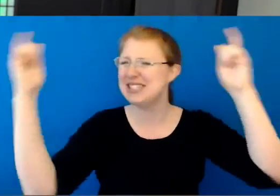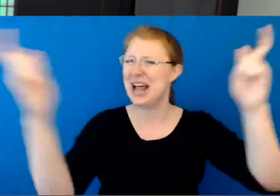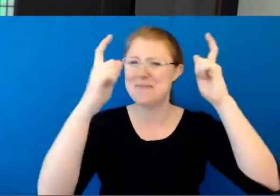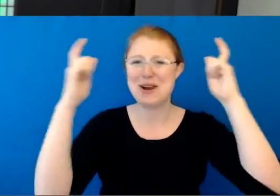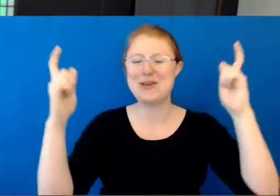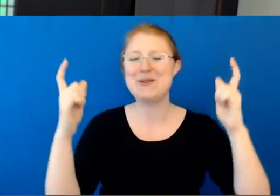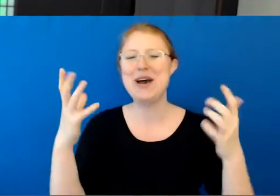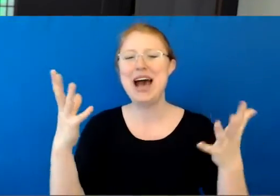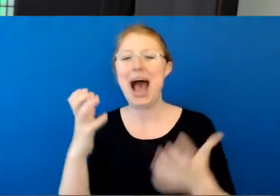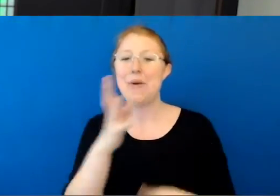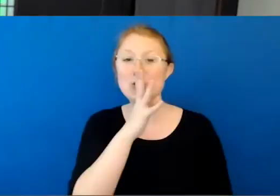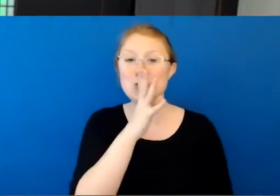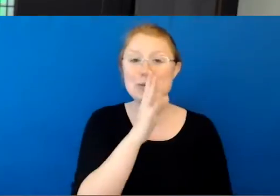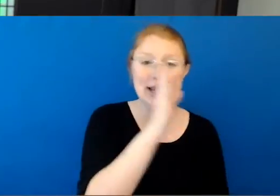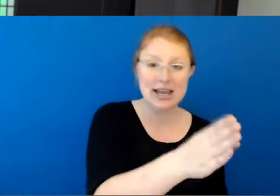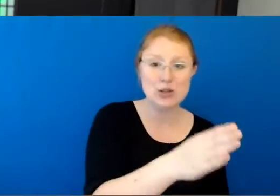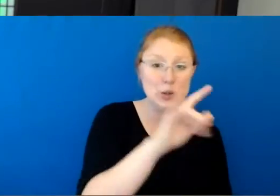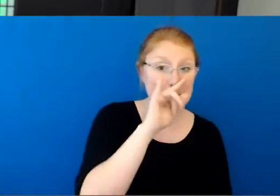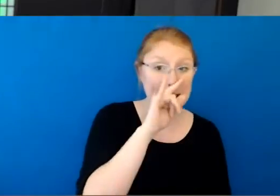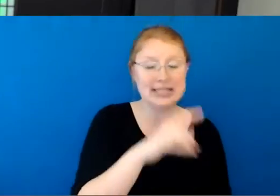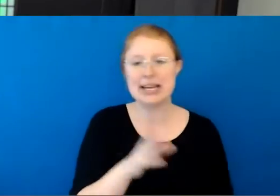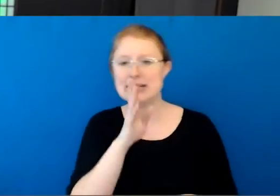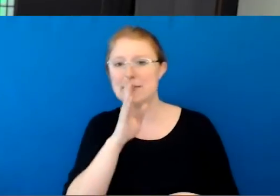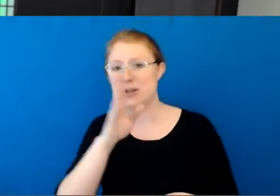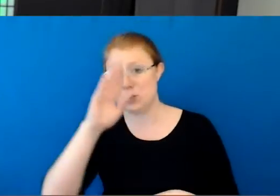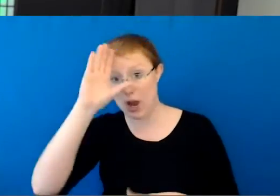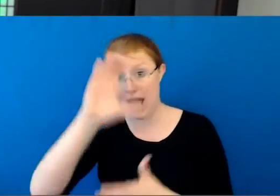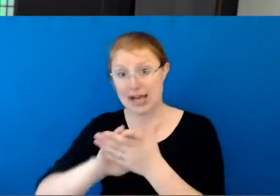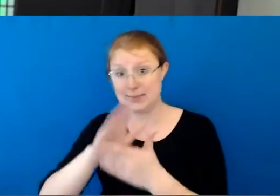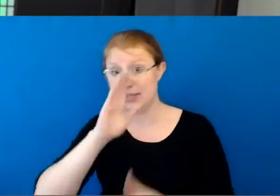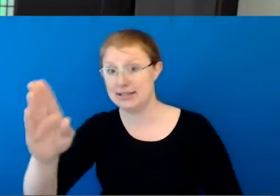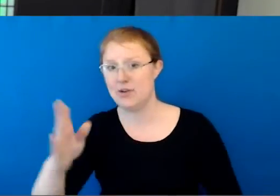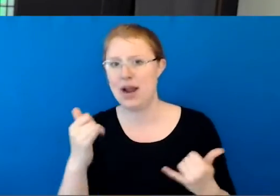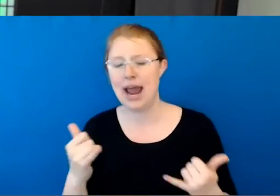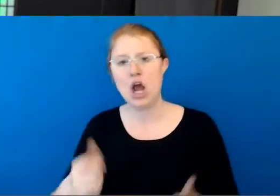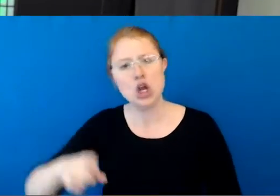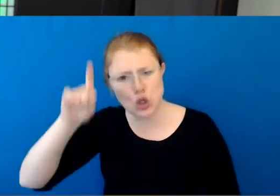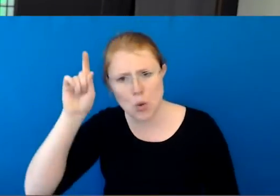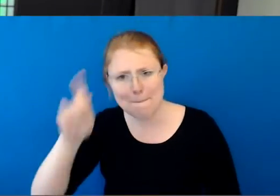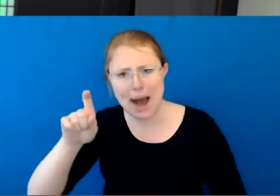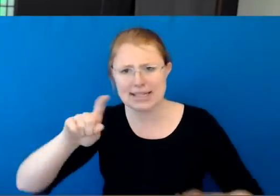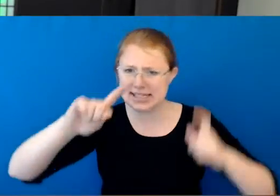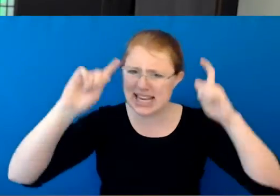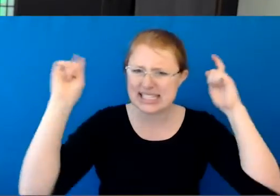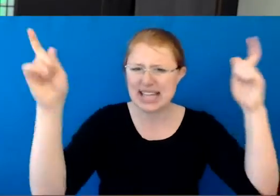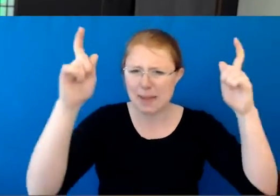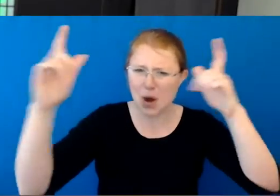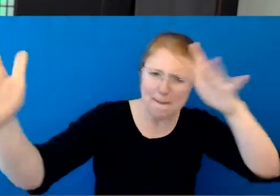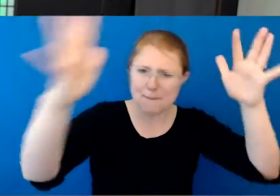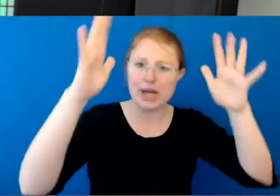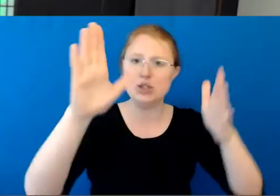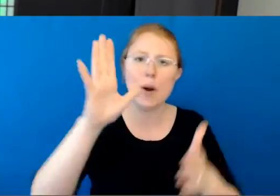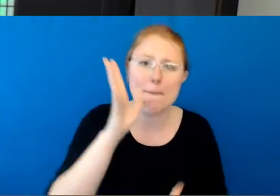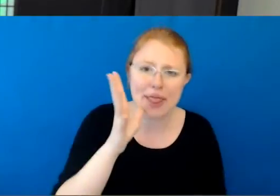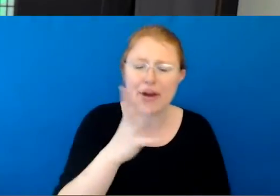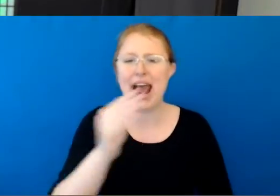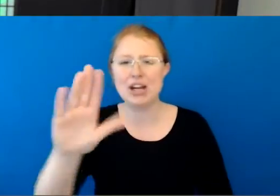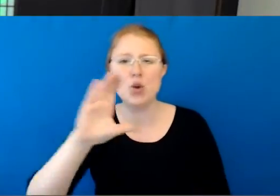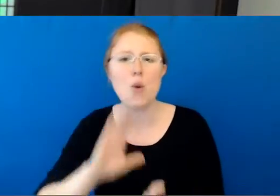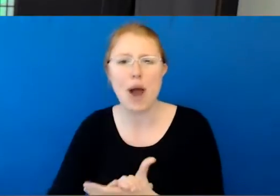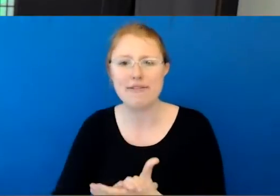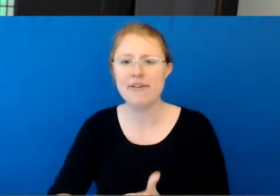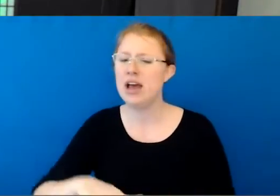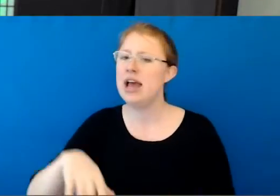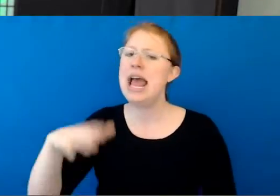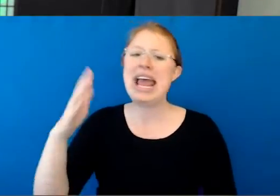So, moms, wives, young ladies, women everywhere, you are praiseworthy. And